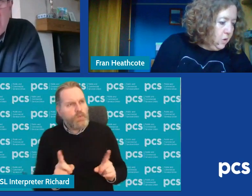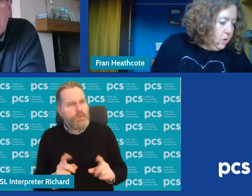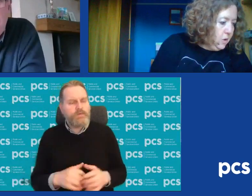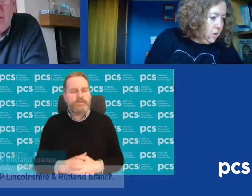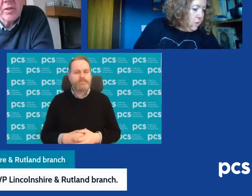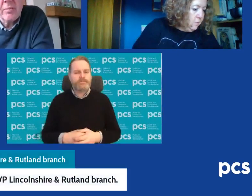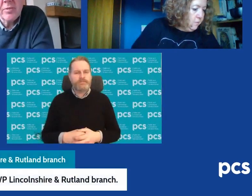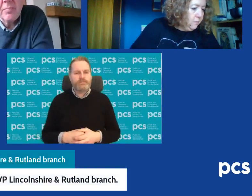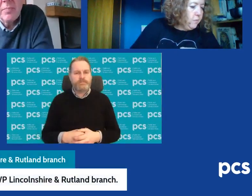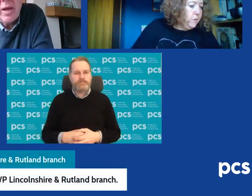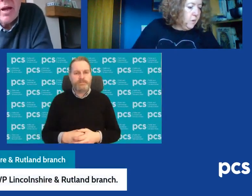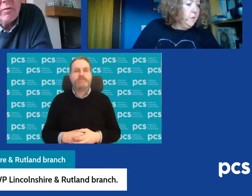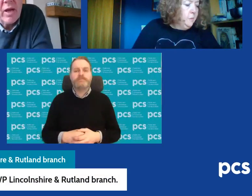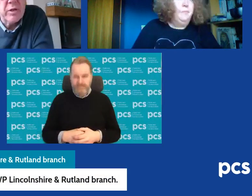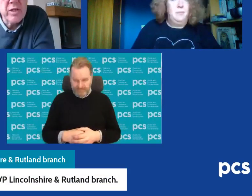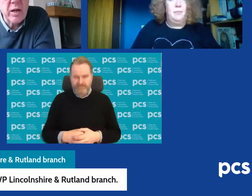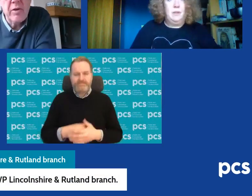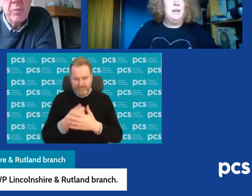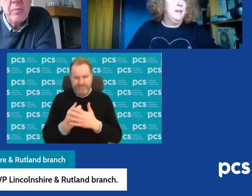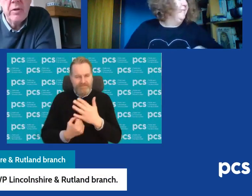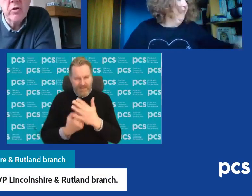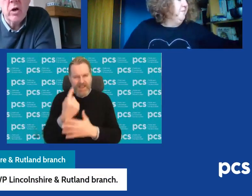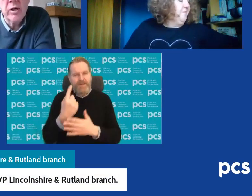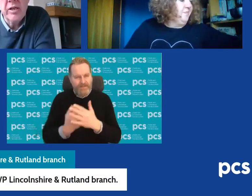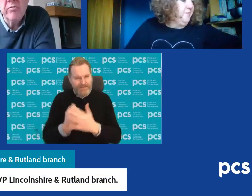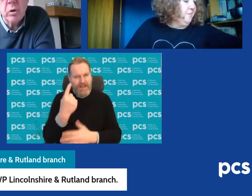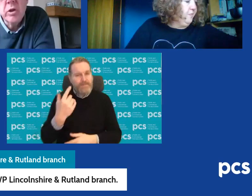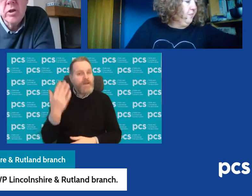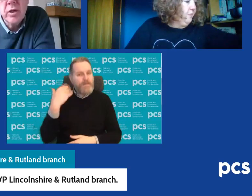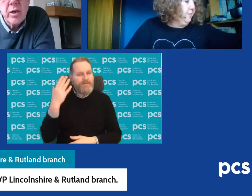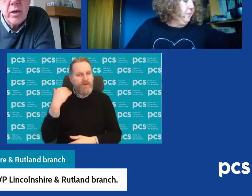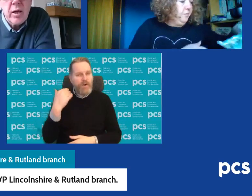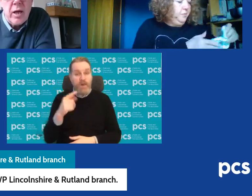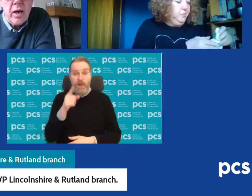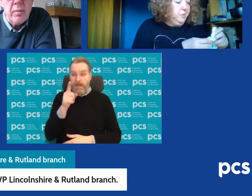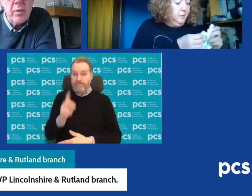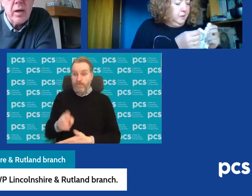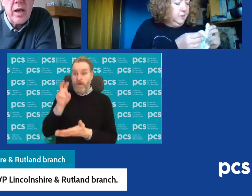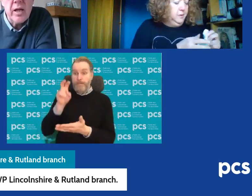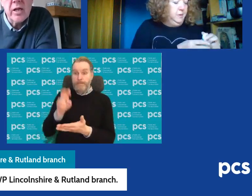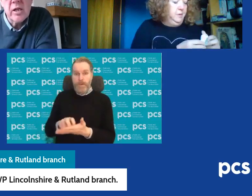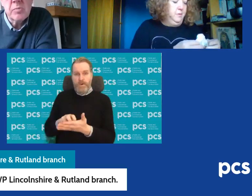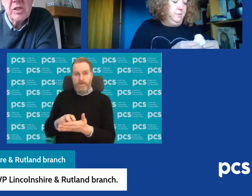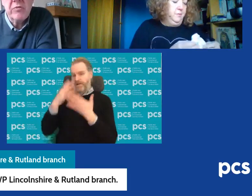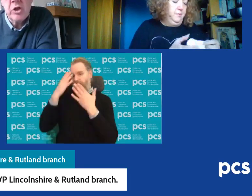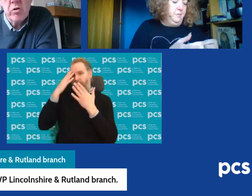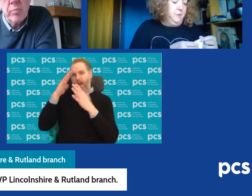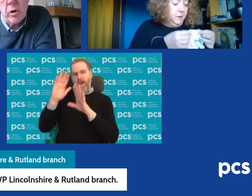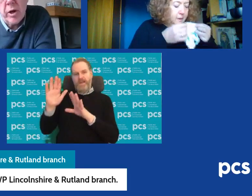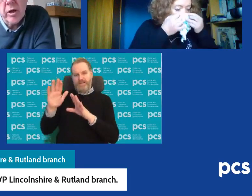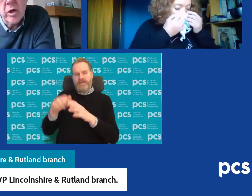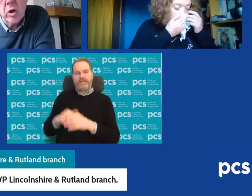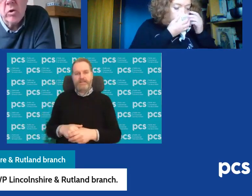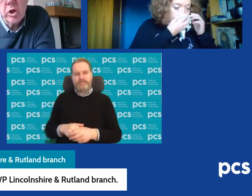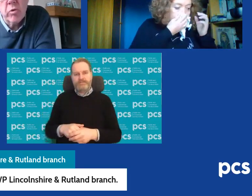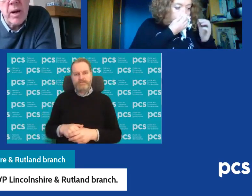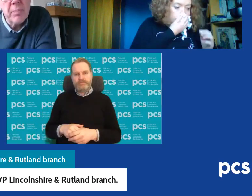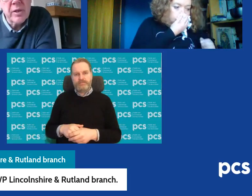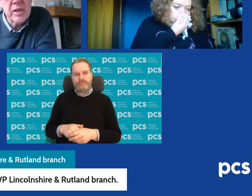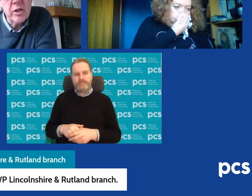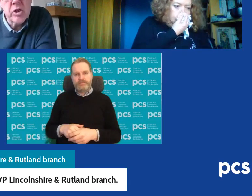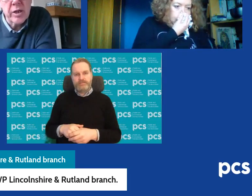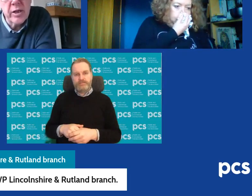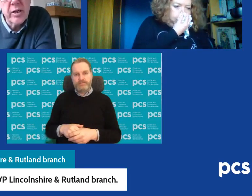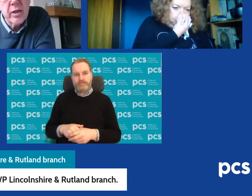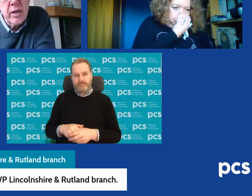Yeah, this has come up. This comes up every time. If people have got leave booked, again, specific to your employer, go to your rep,